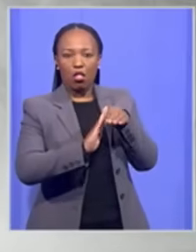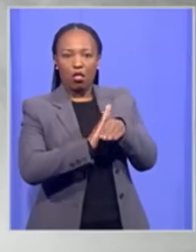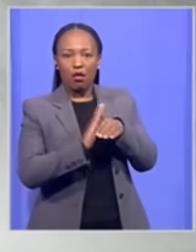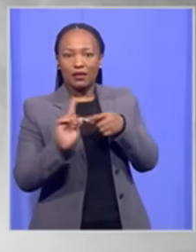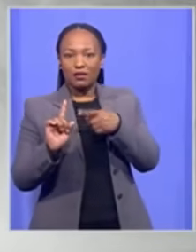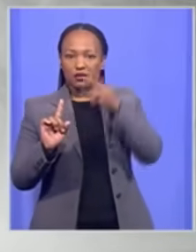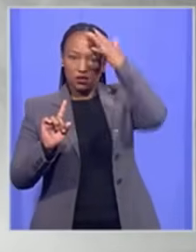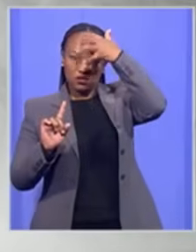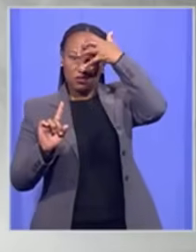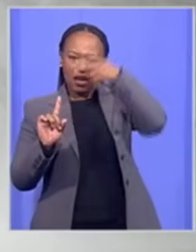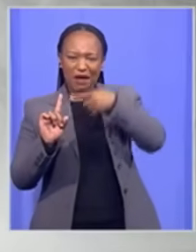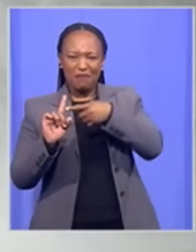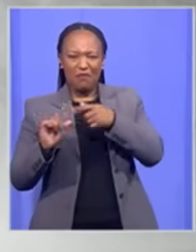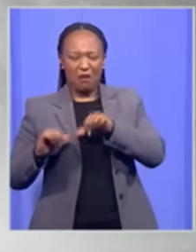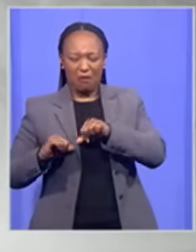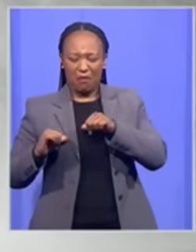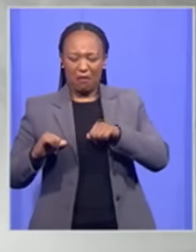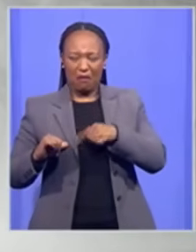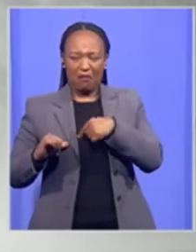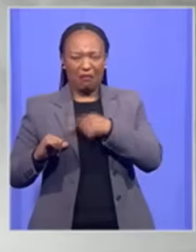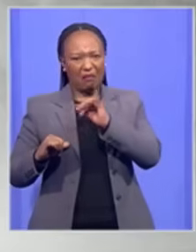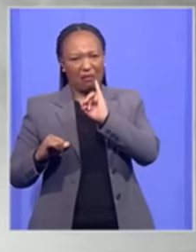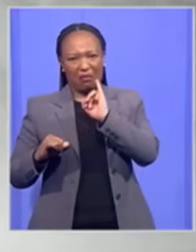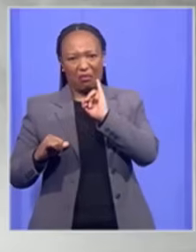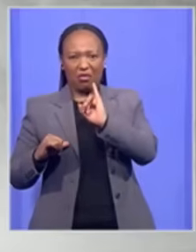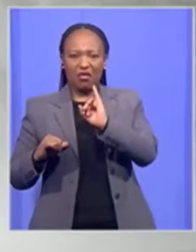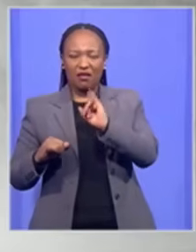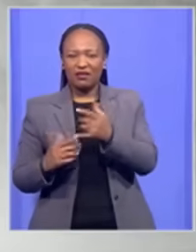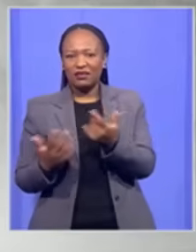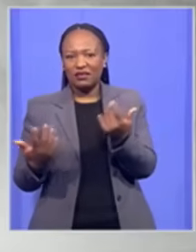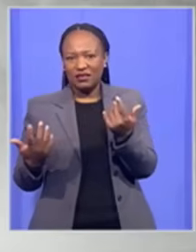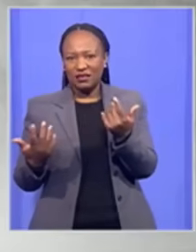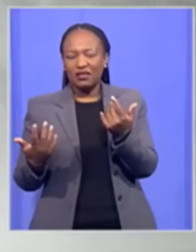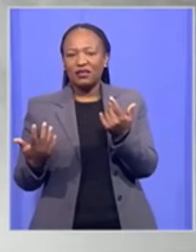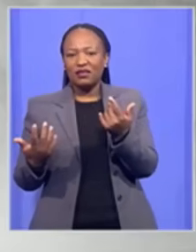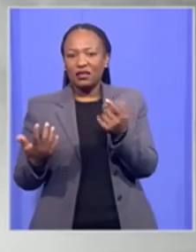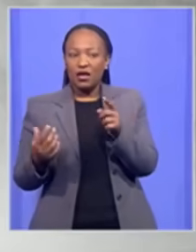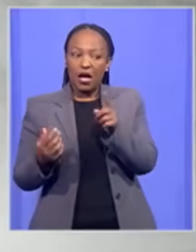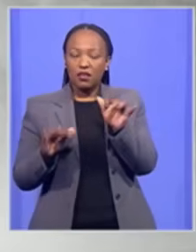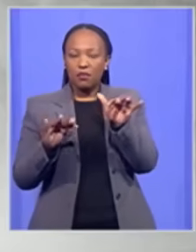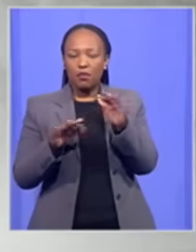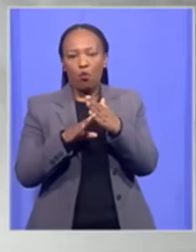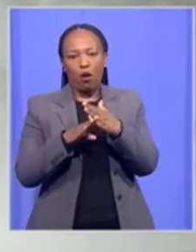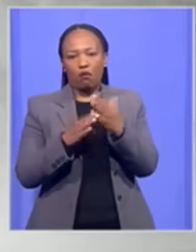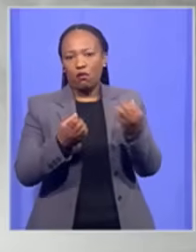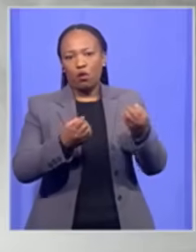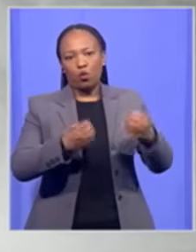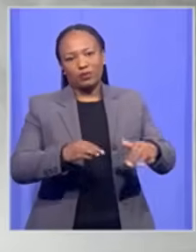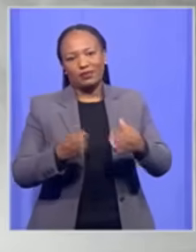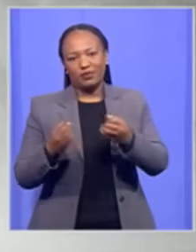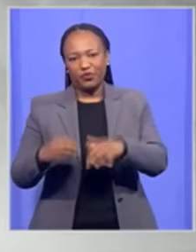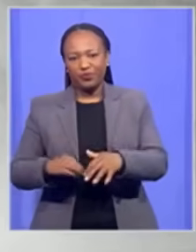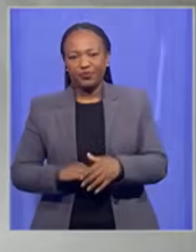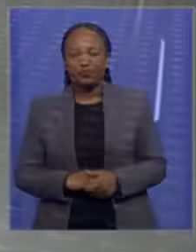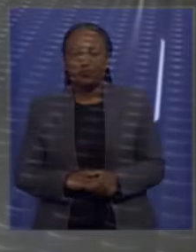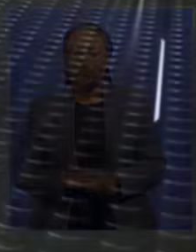se hlogo e le ruri batho ba bang a baya go felelwa ke mešomo.